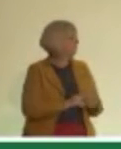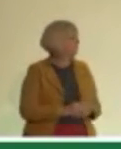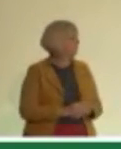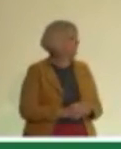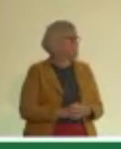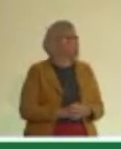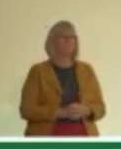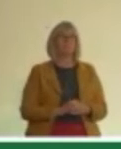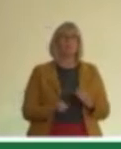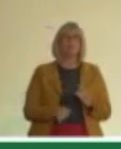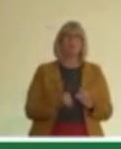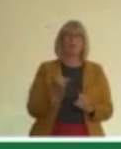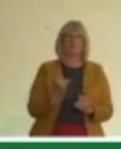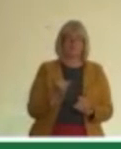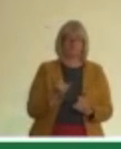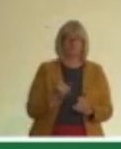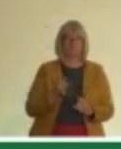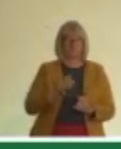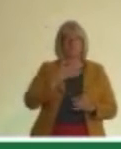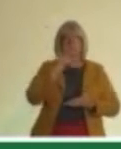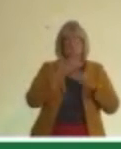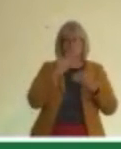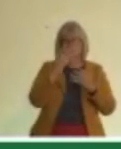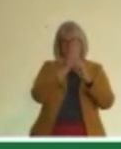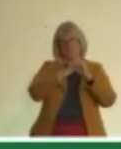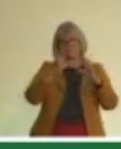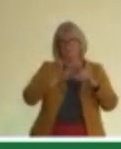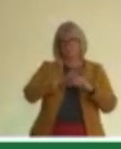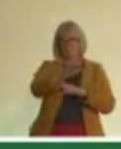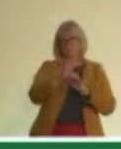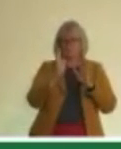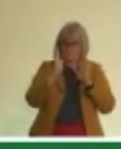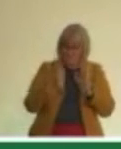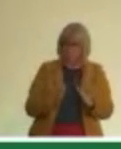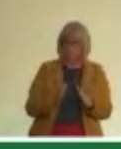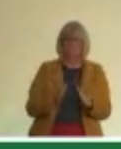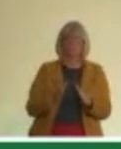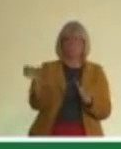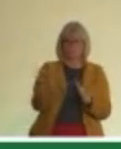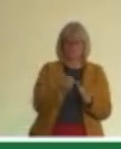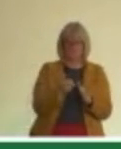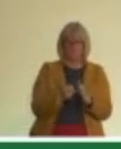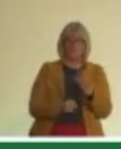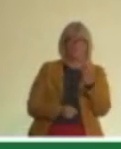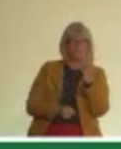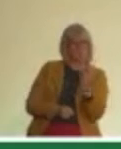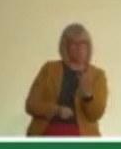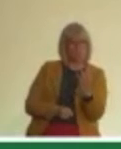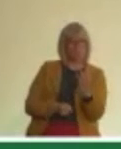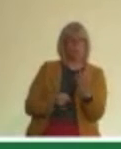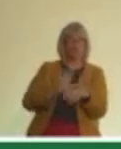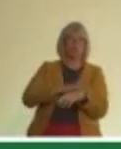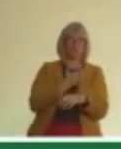And finally, this is a story in the future that has to involve electing 4 Green MPs to Parliament.